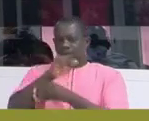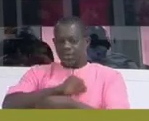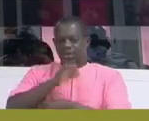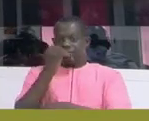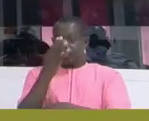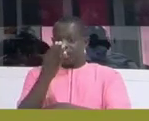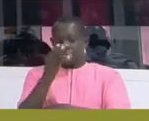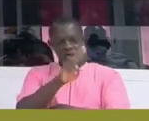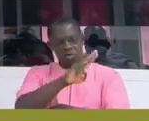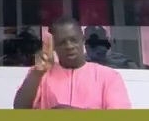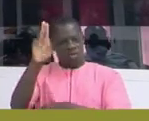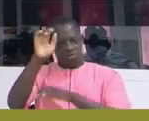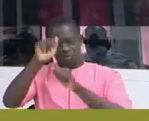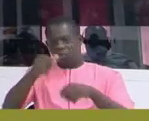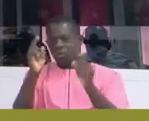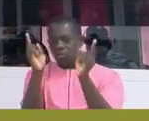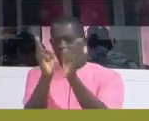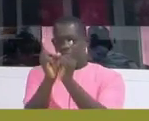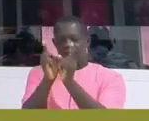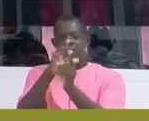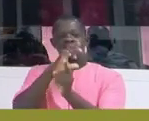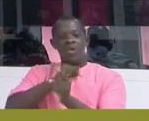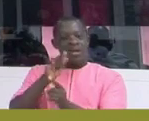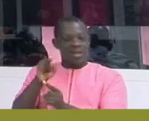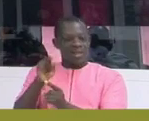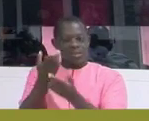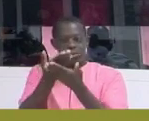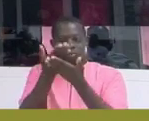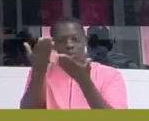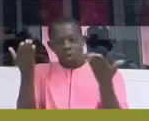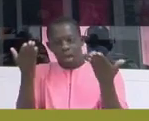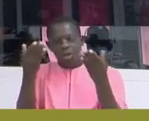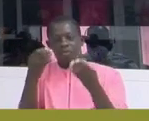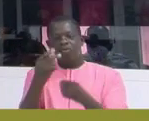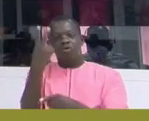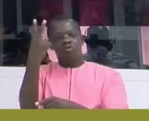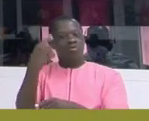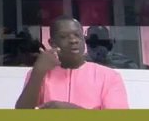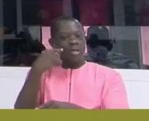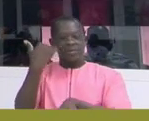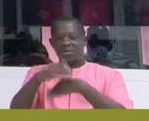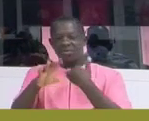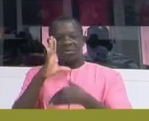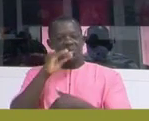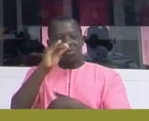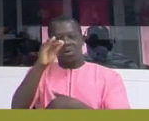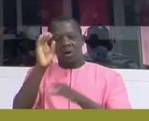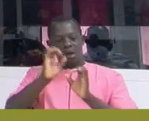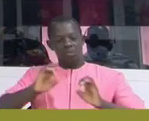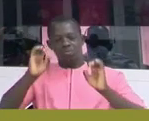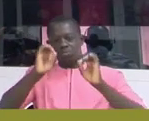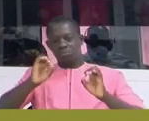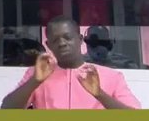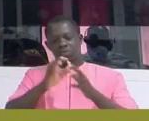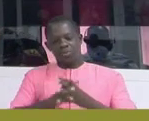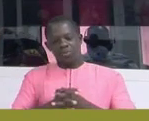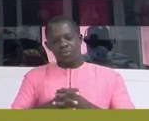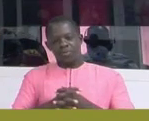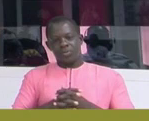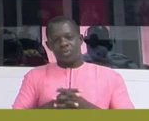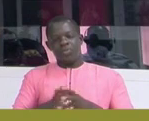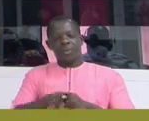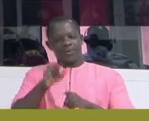see and the doctor said we couldn't we couldn't see tumbul because where he was admitted for two days now he was unable to